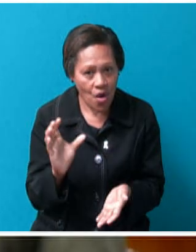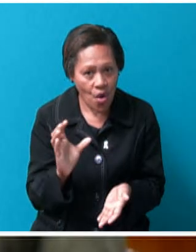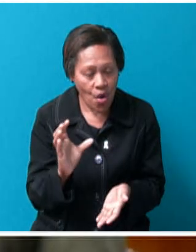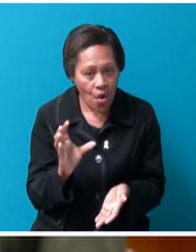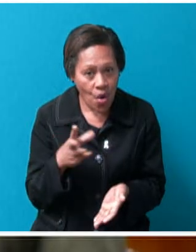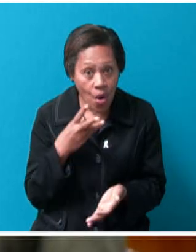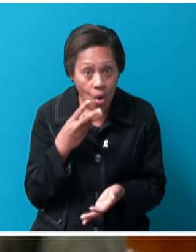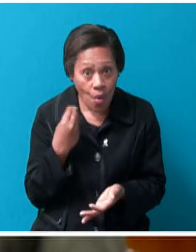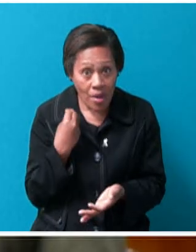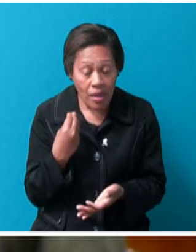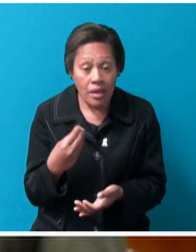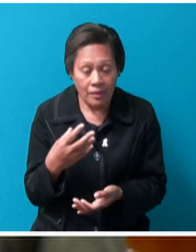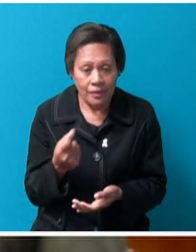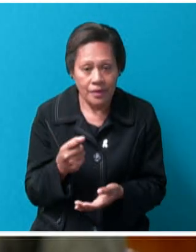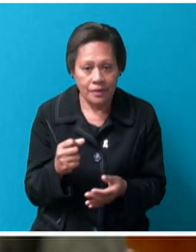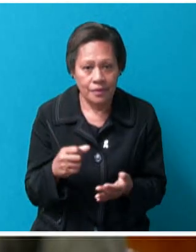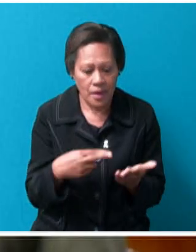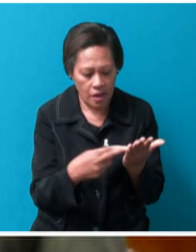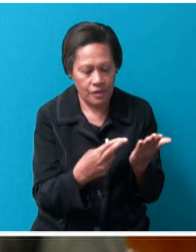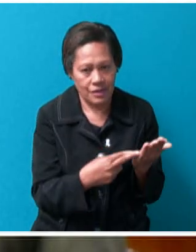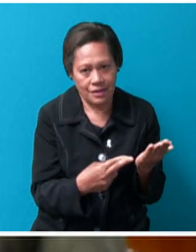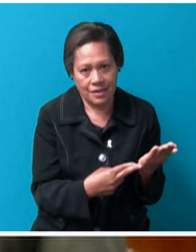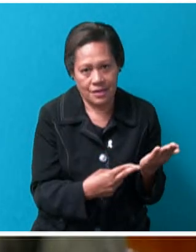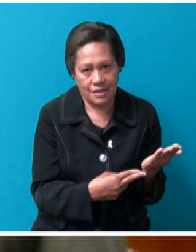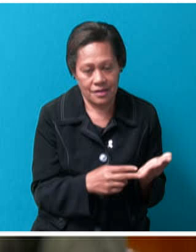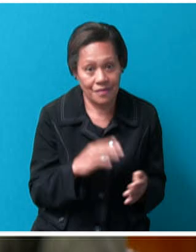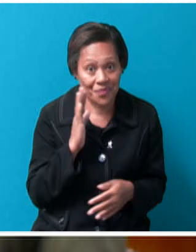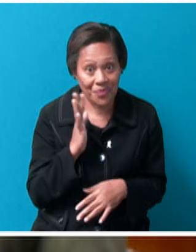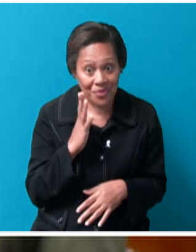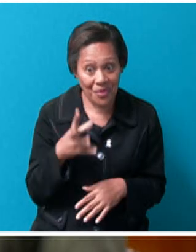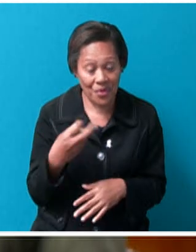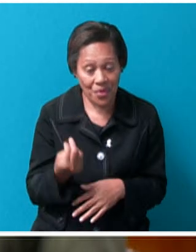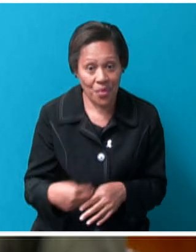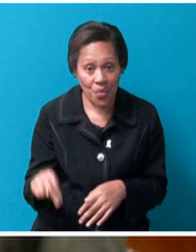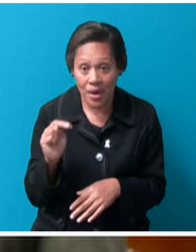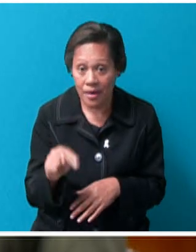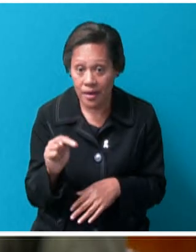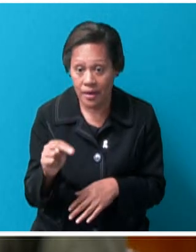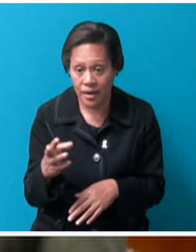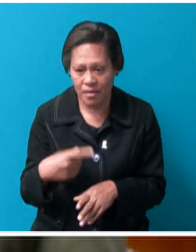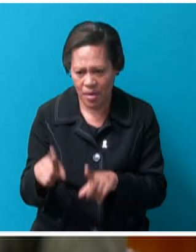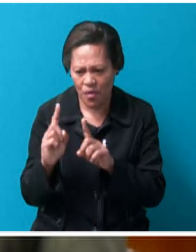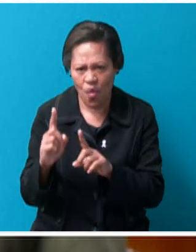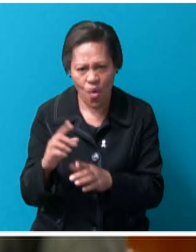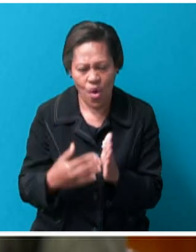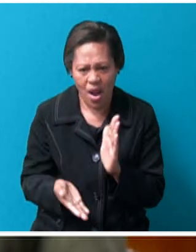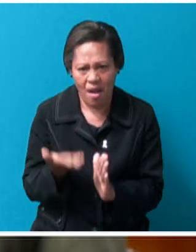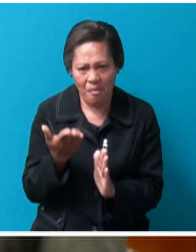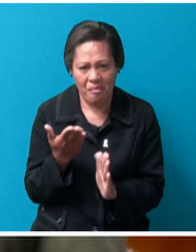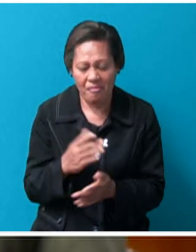receipts, as this may be required when making follow-up or tracking your application.